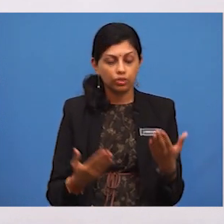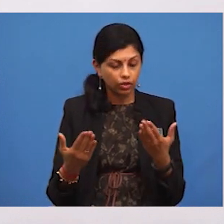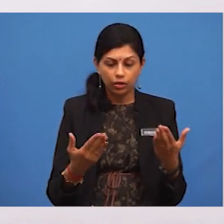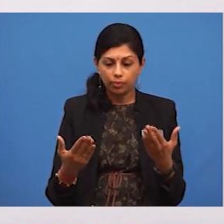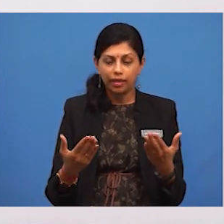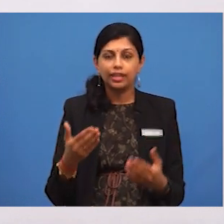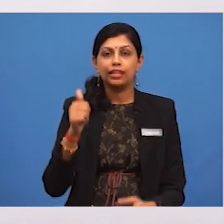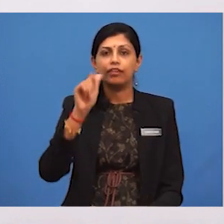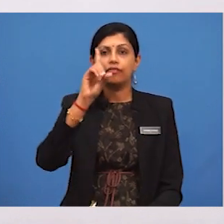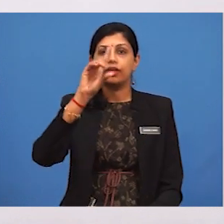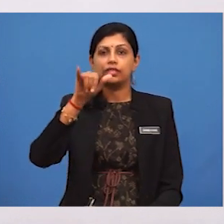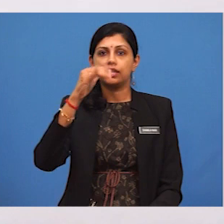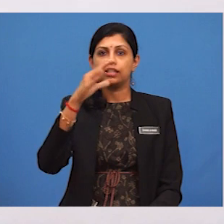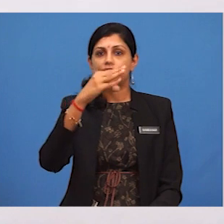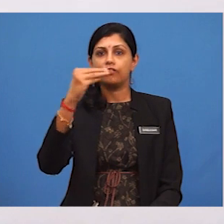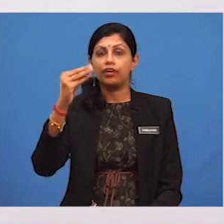superlative adjectives.